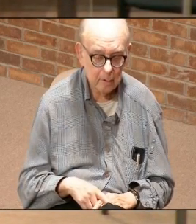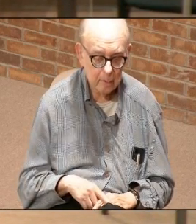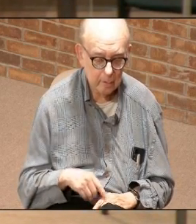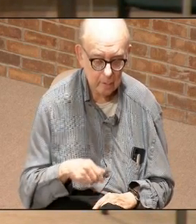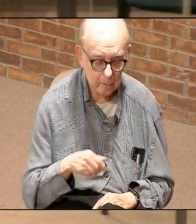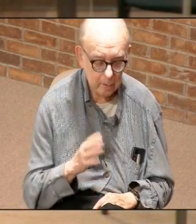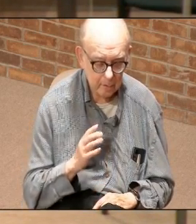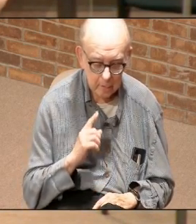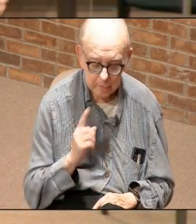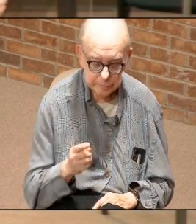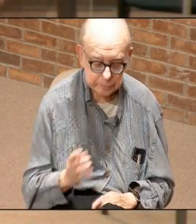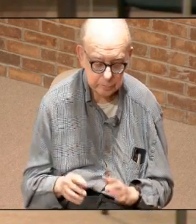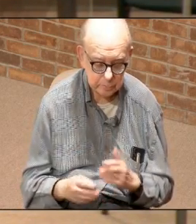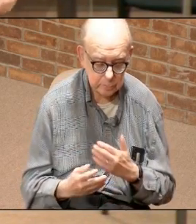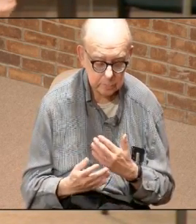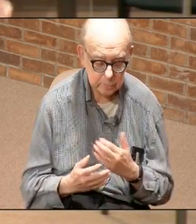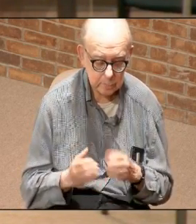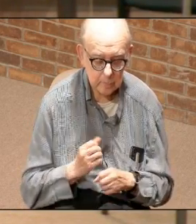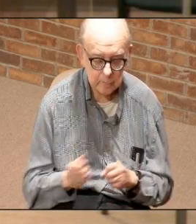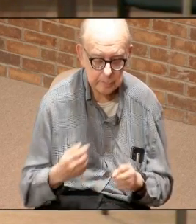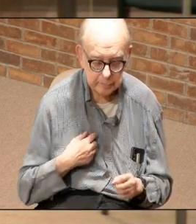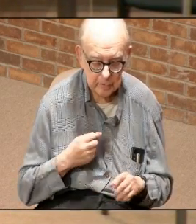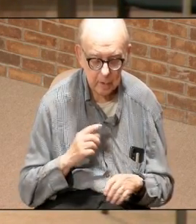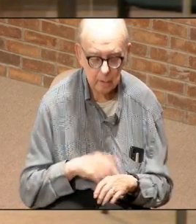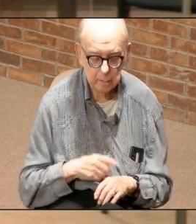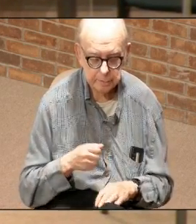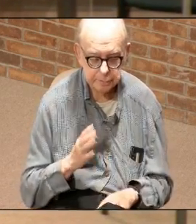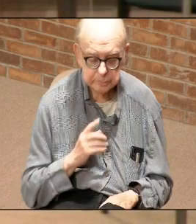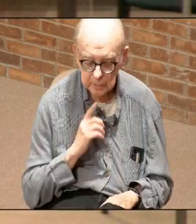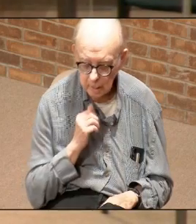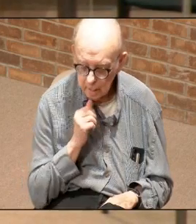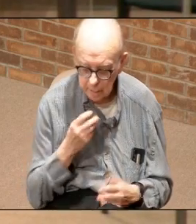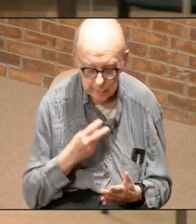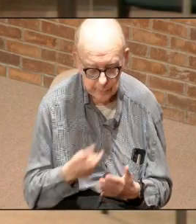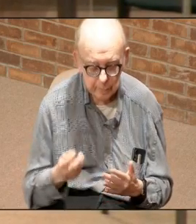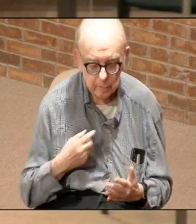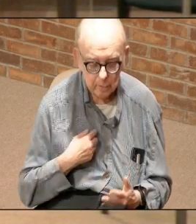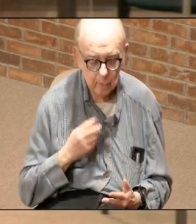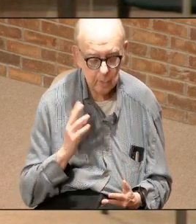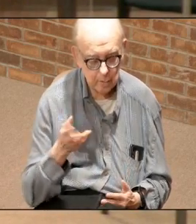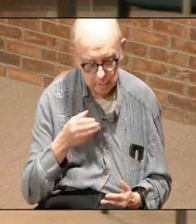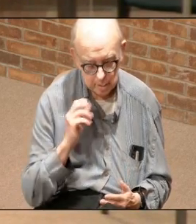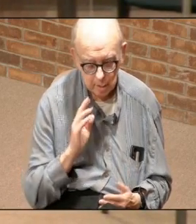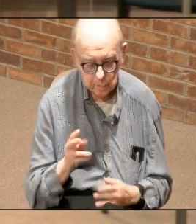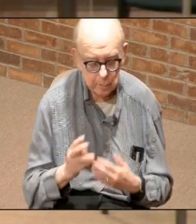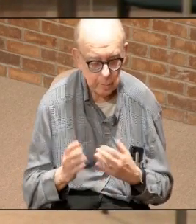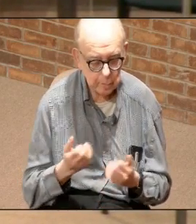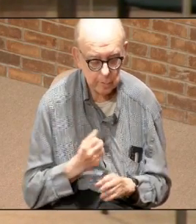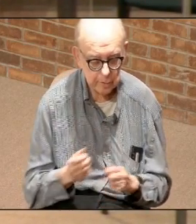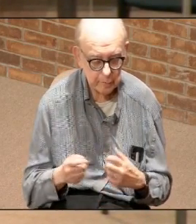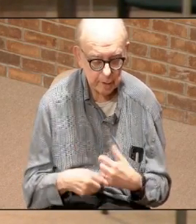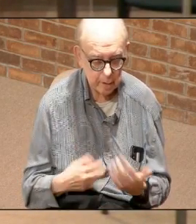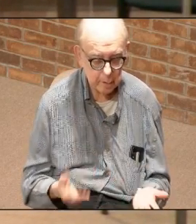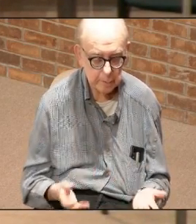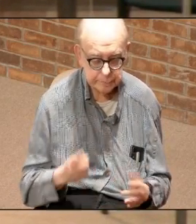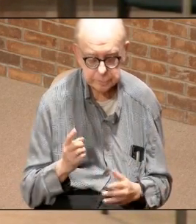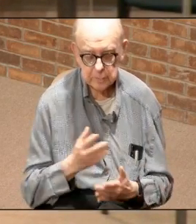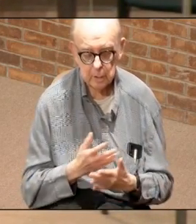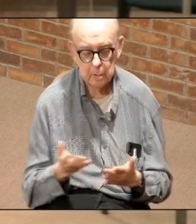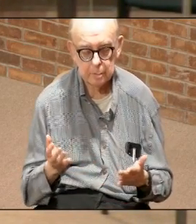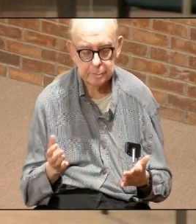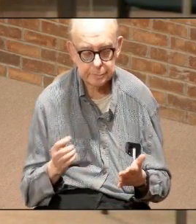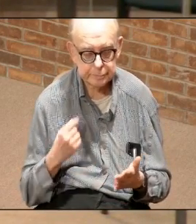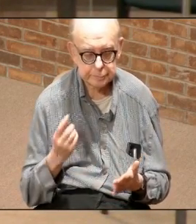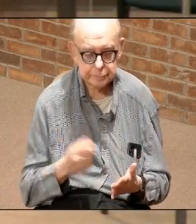Because God was there and protecting me at that point in time, and God is not going to fail me. He's going to protect me here. So one of the things